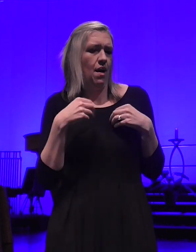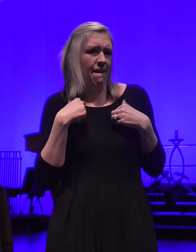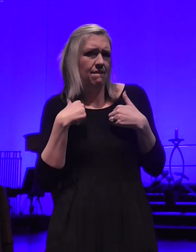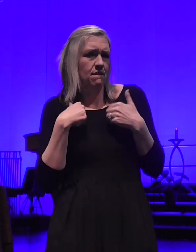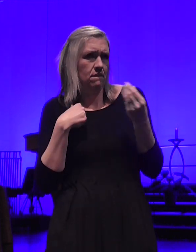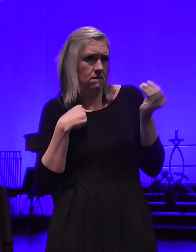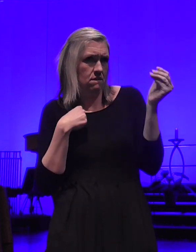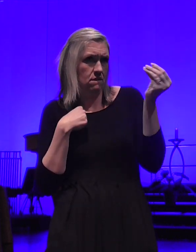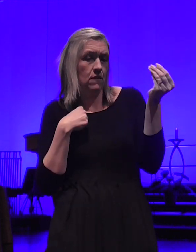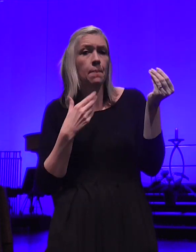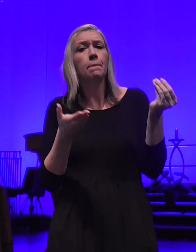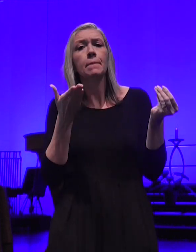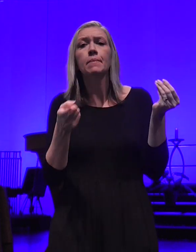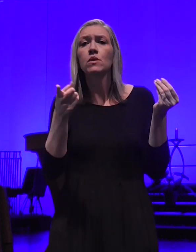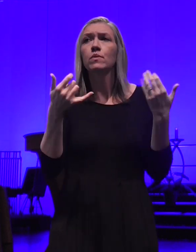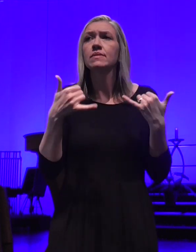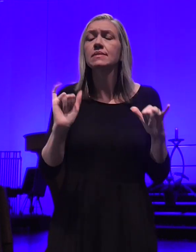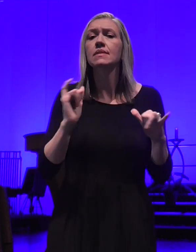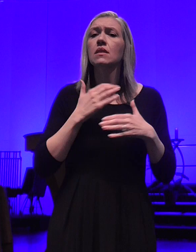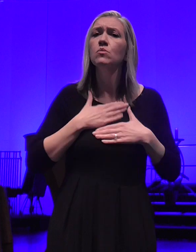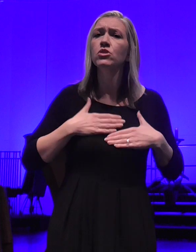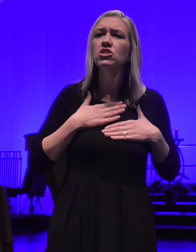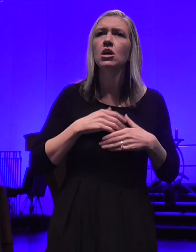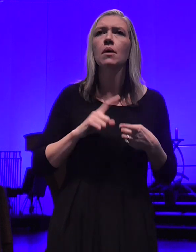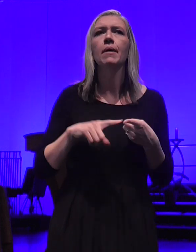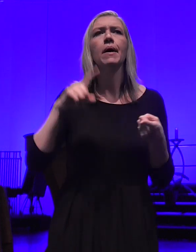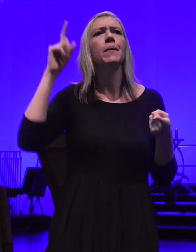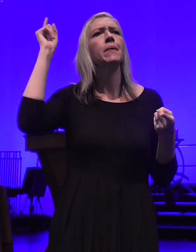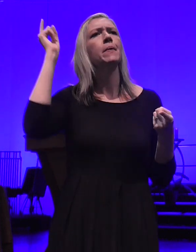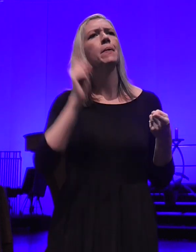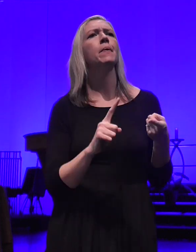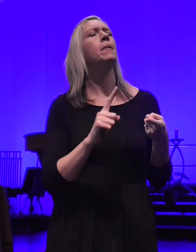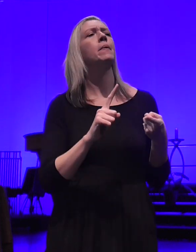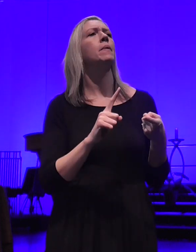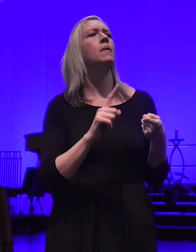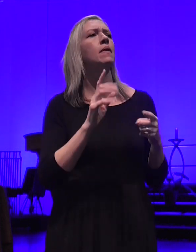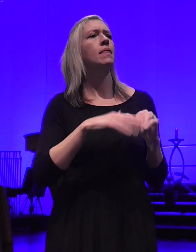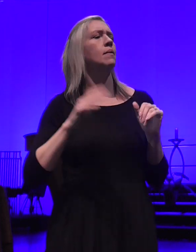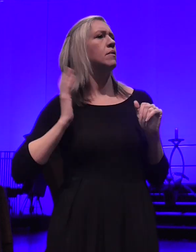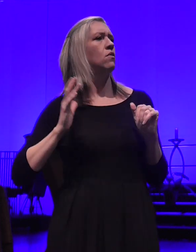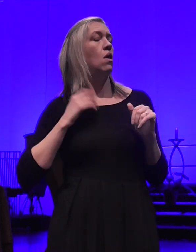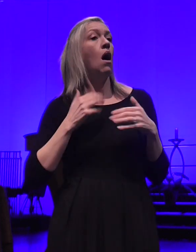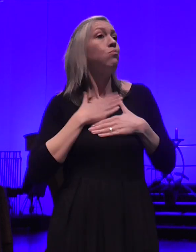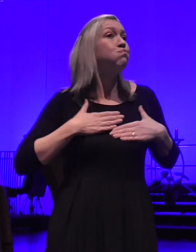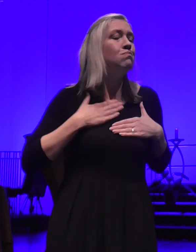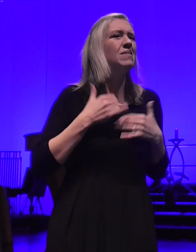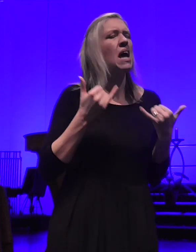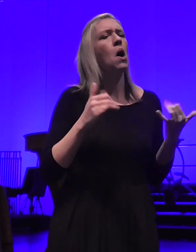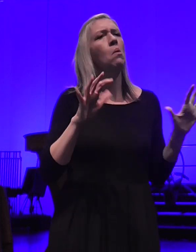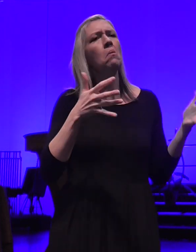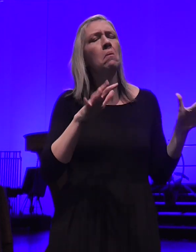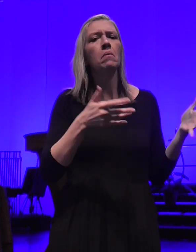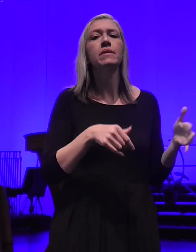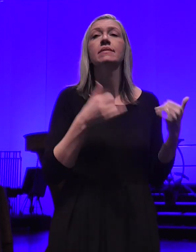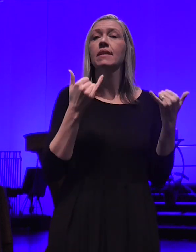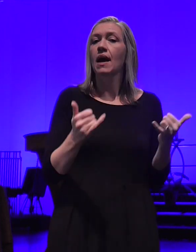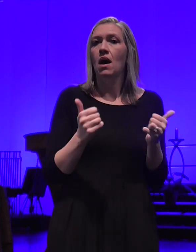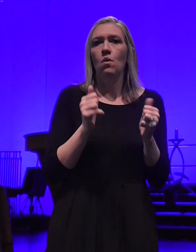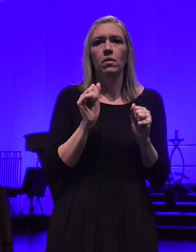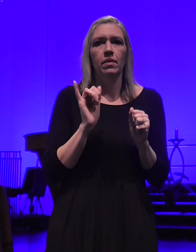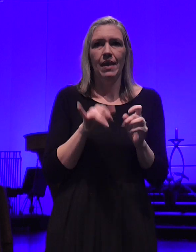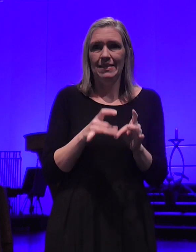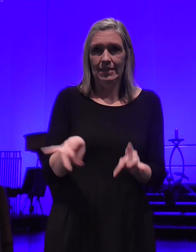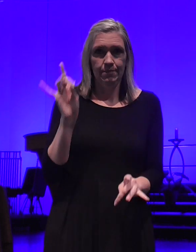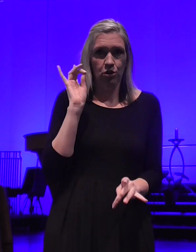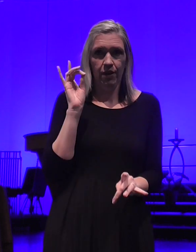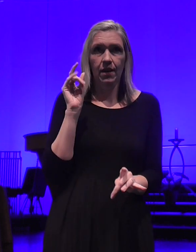that perhaps you still appreciate, but not in the same way that you used to. And in the spirit of all that you can take with you is